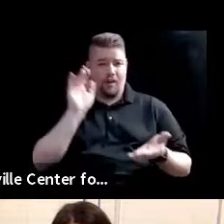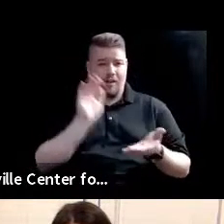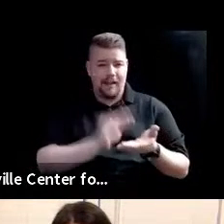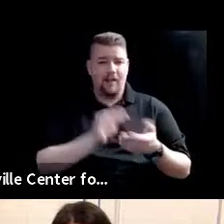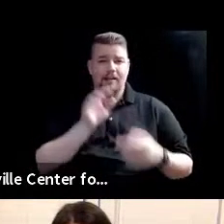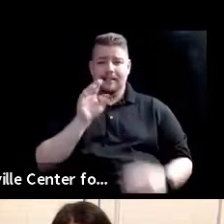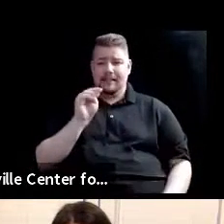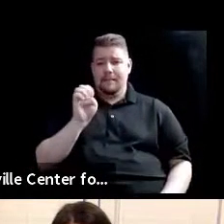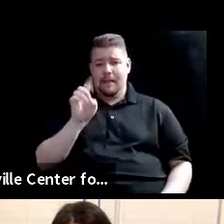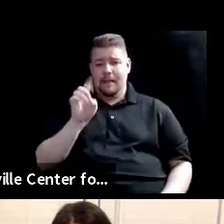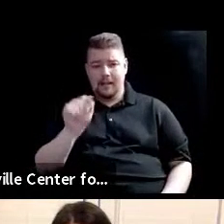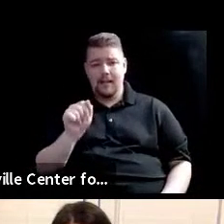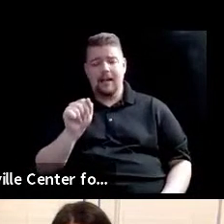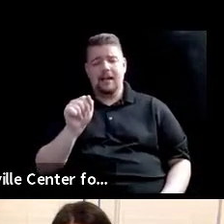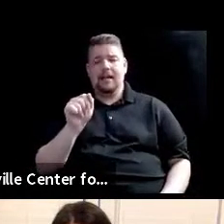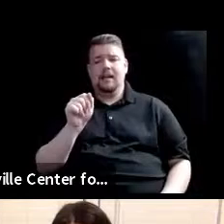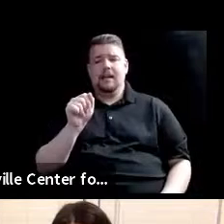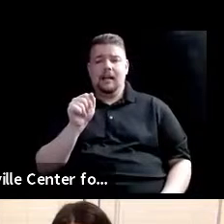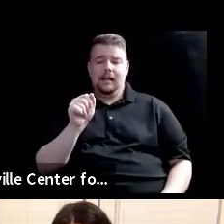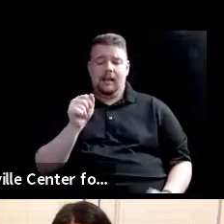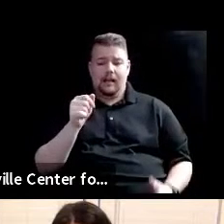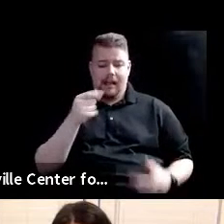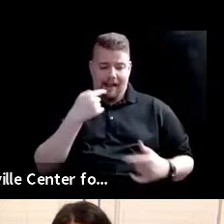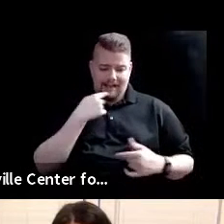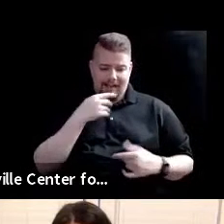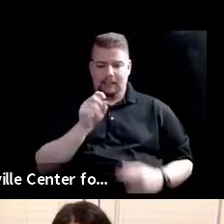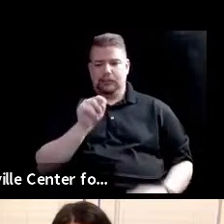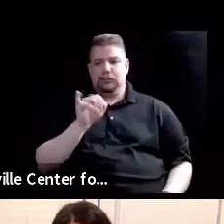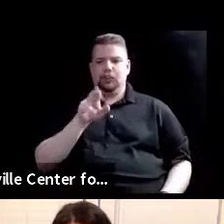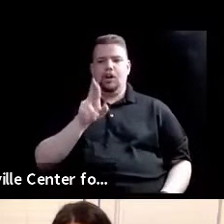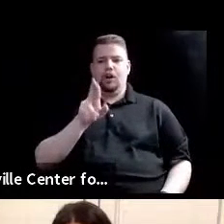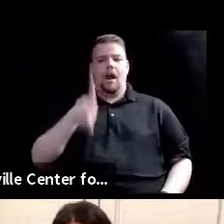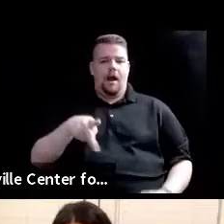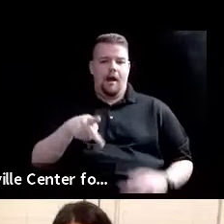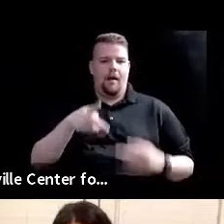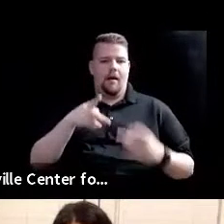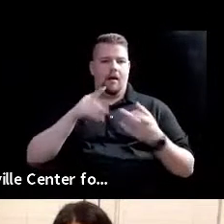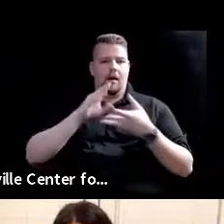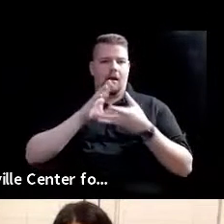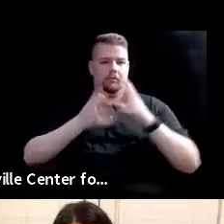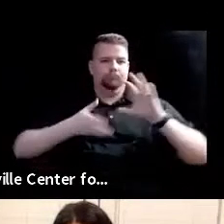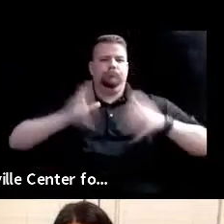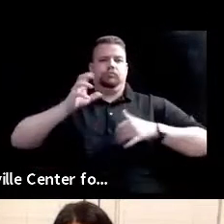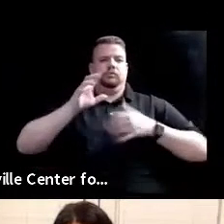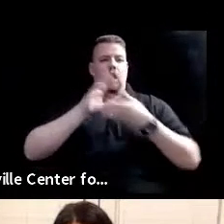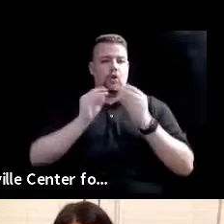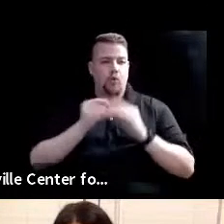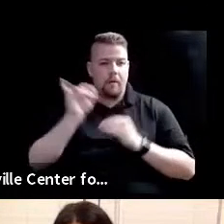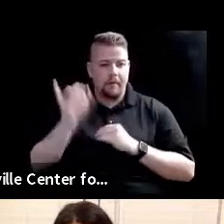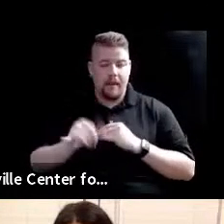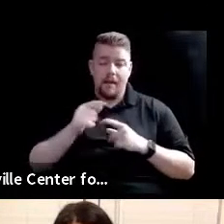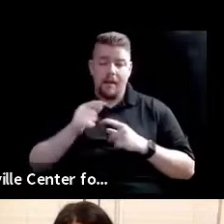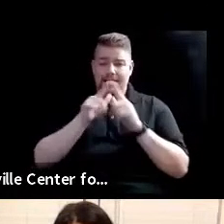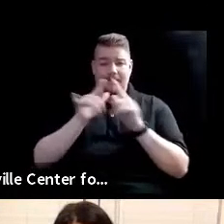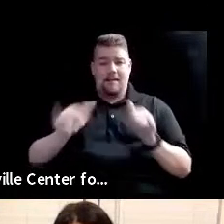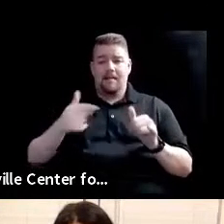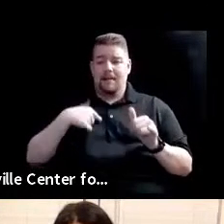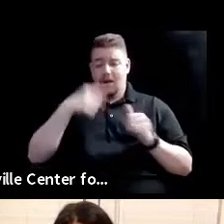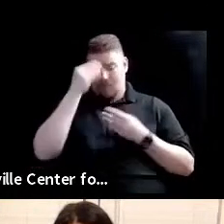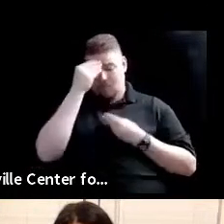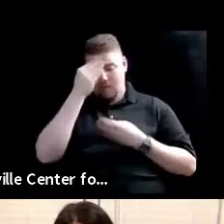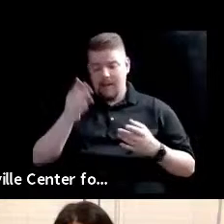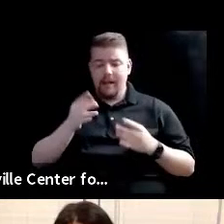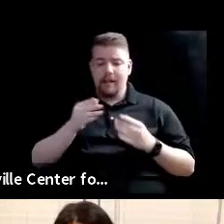has, I could use the word stirred up the story. But at the same time, I will say there's much